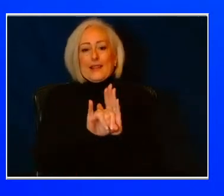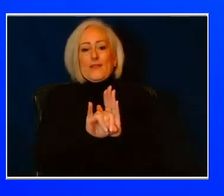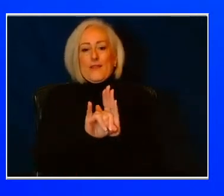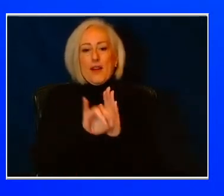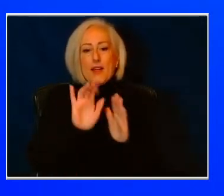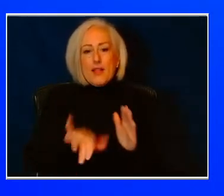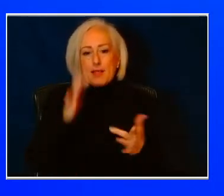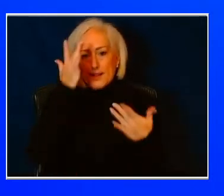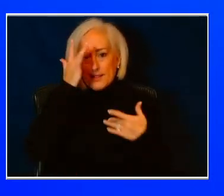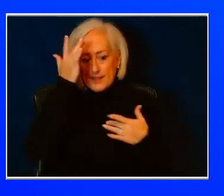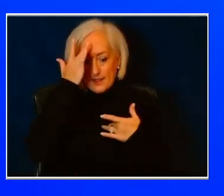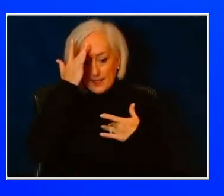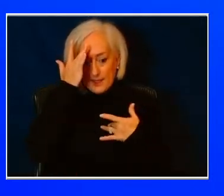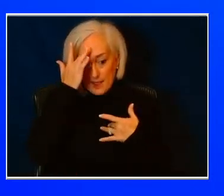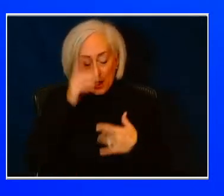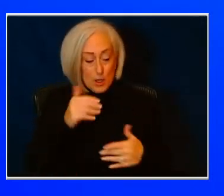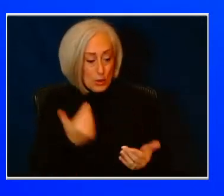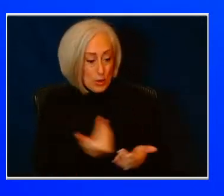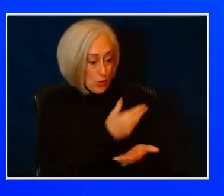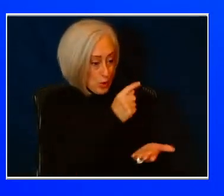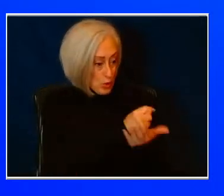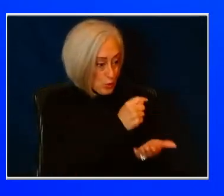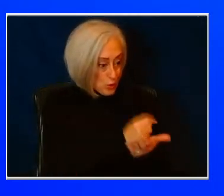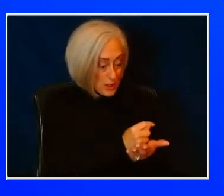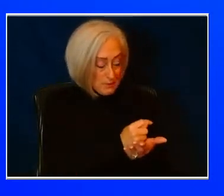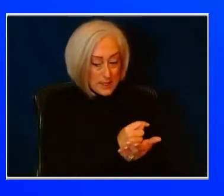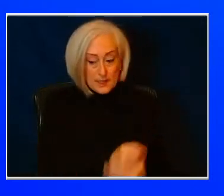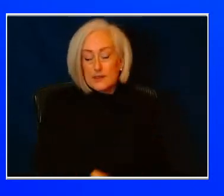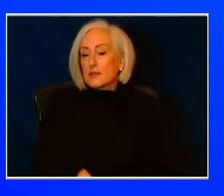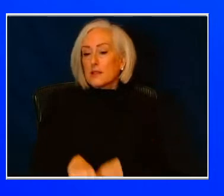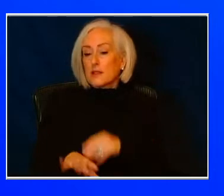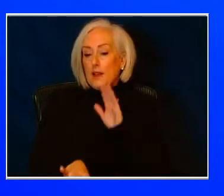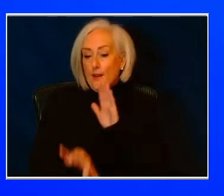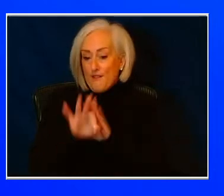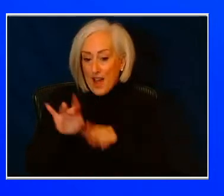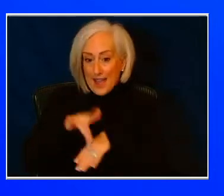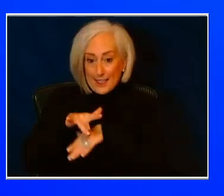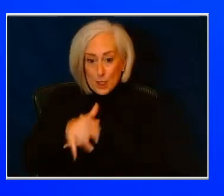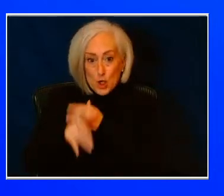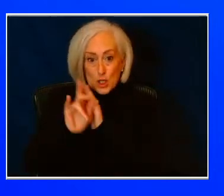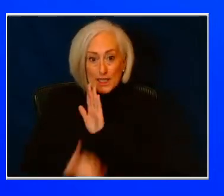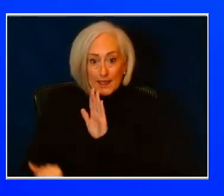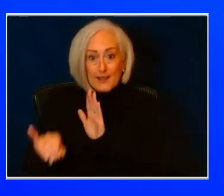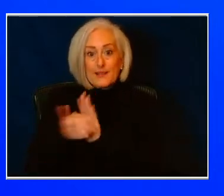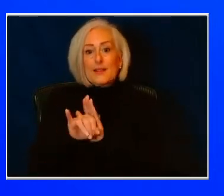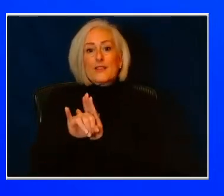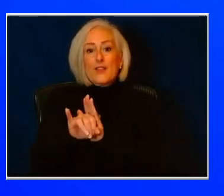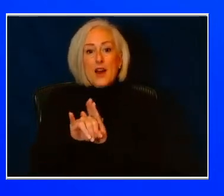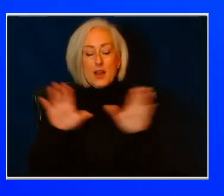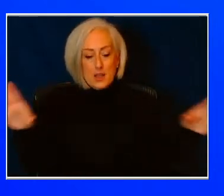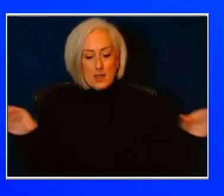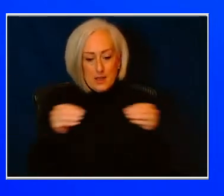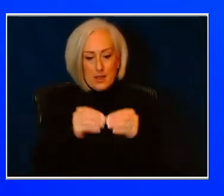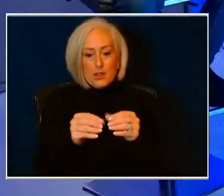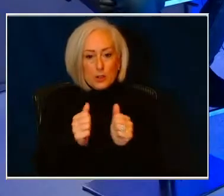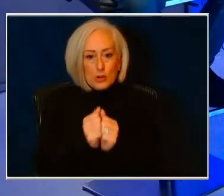combine these two things, you detect them early and you approach the disease in multiple ways, I think the future is very